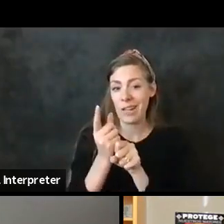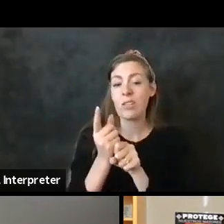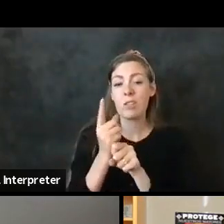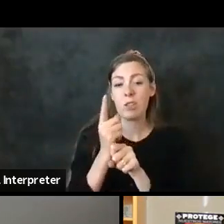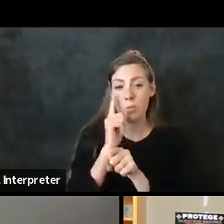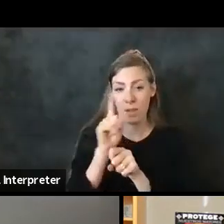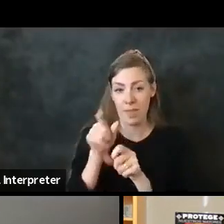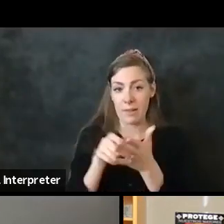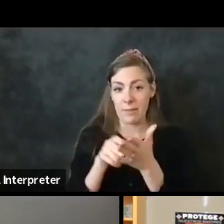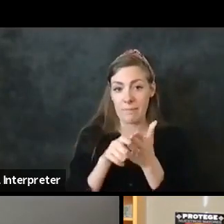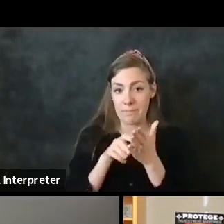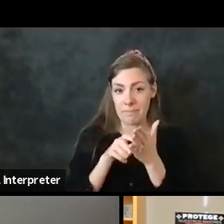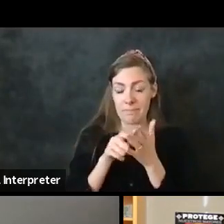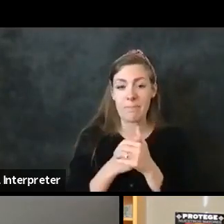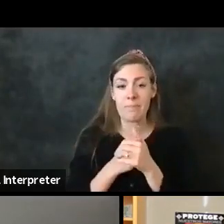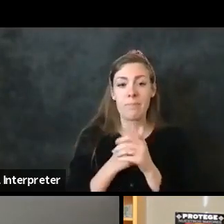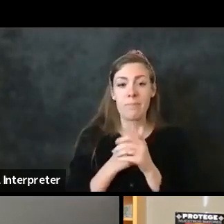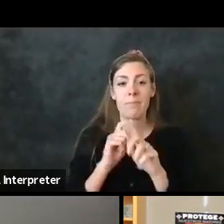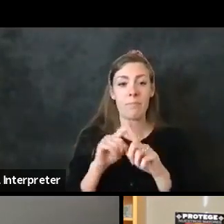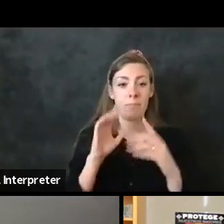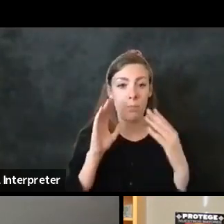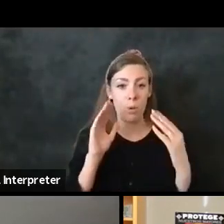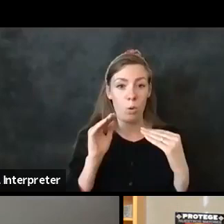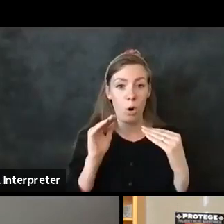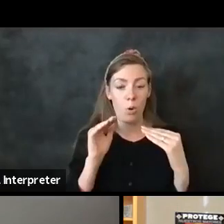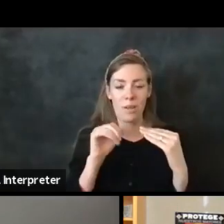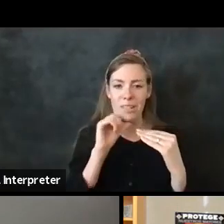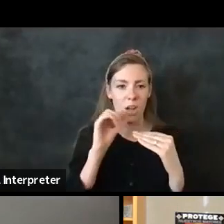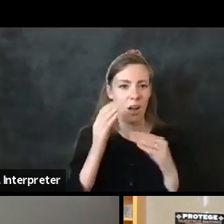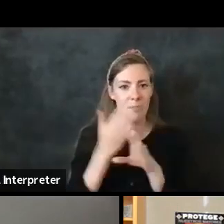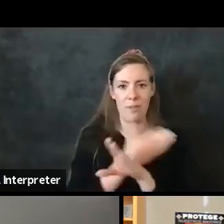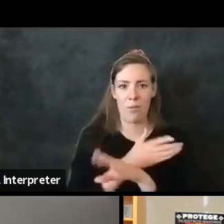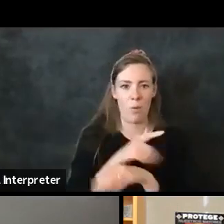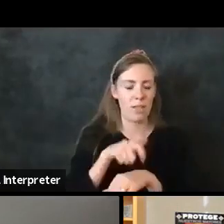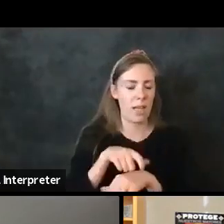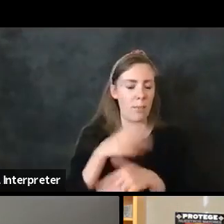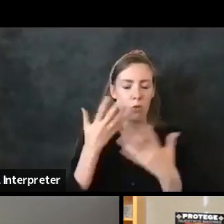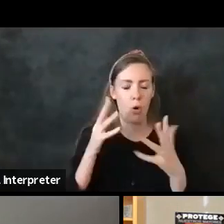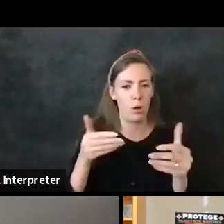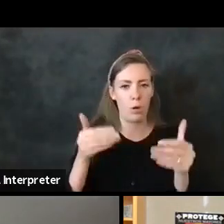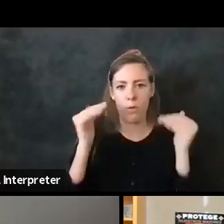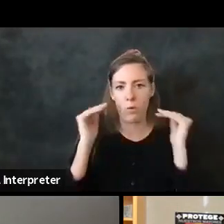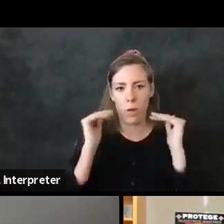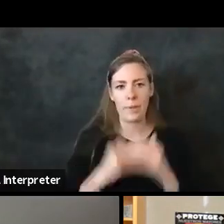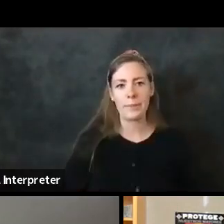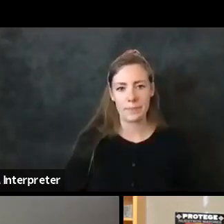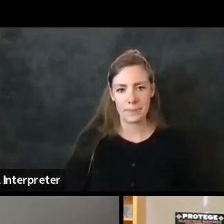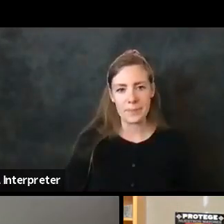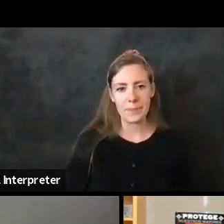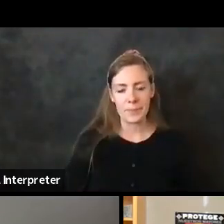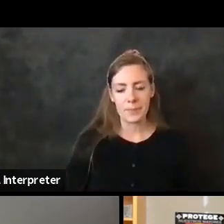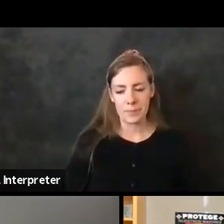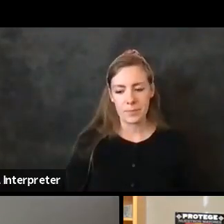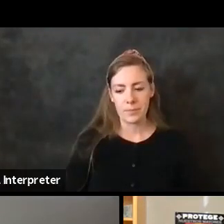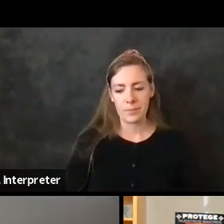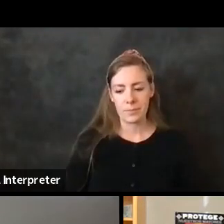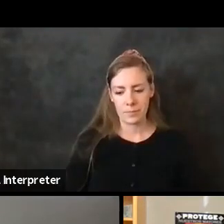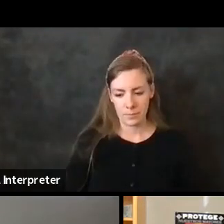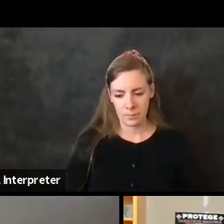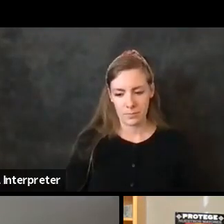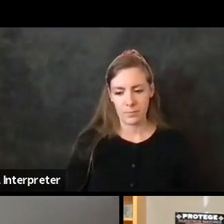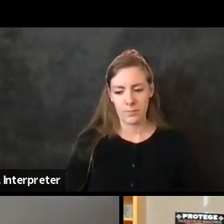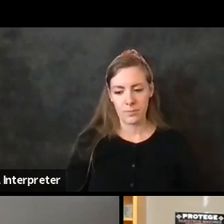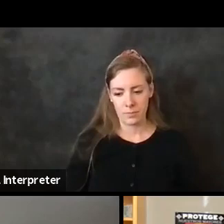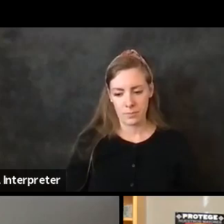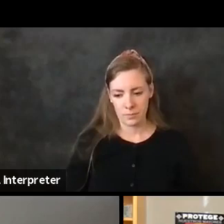in place. But we're hoping not sooner, because it would be overwhelming, I think, staff-wise. Yeah, it might be